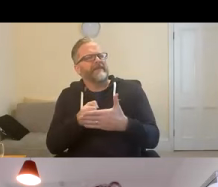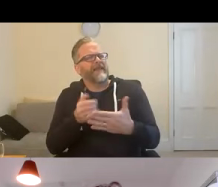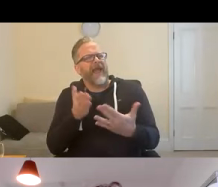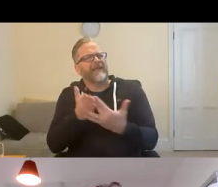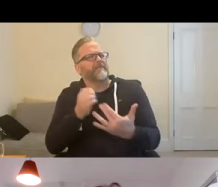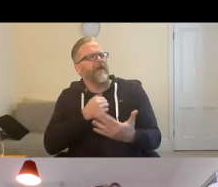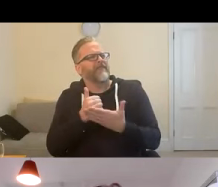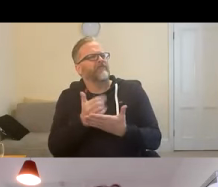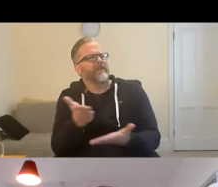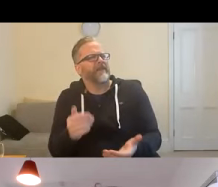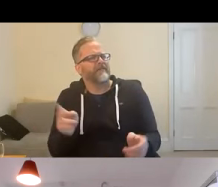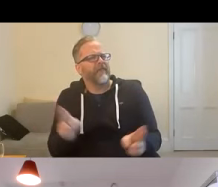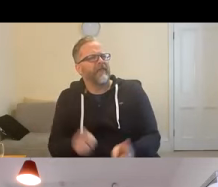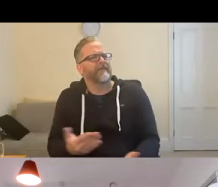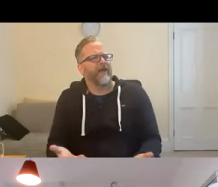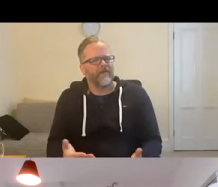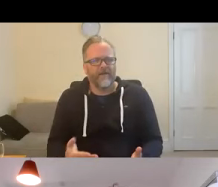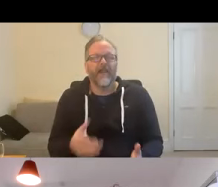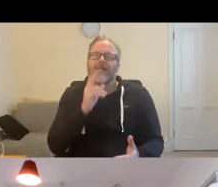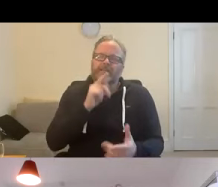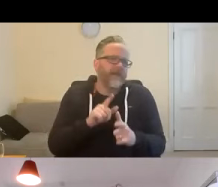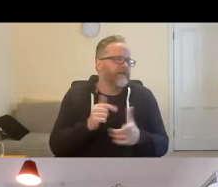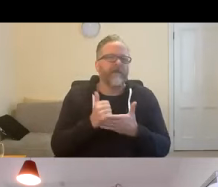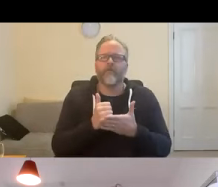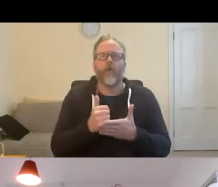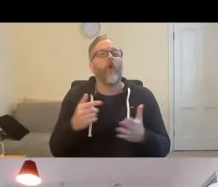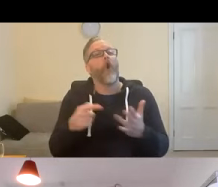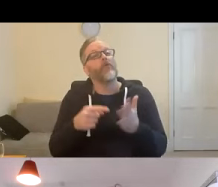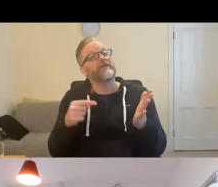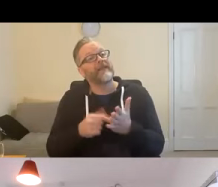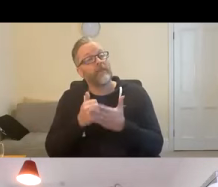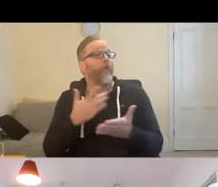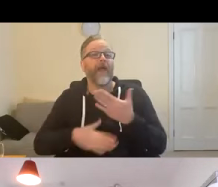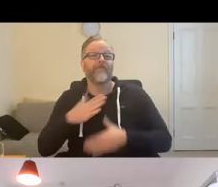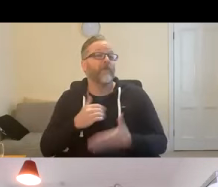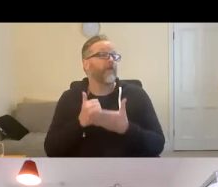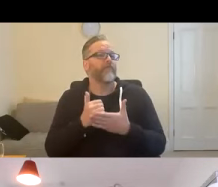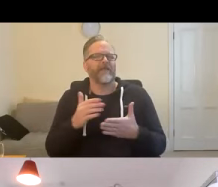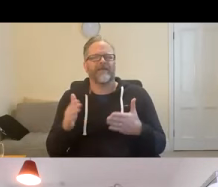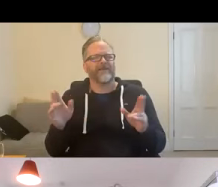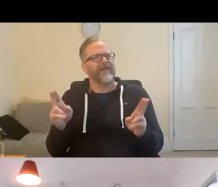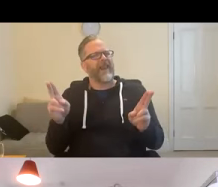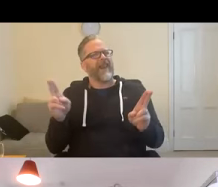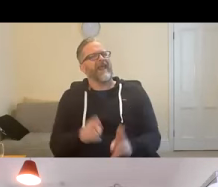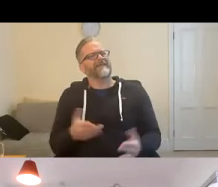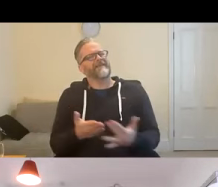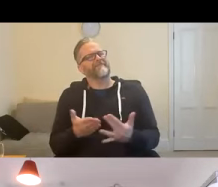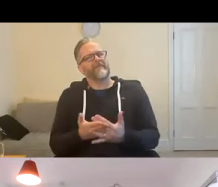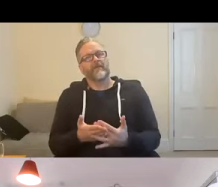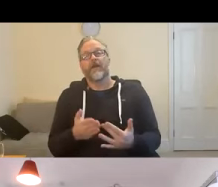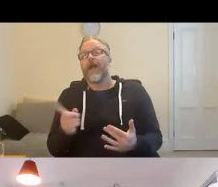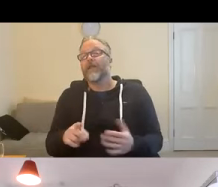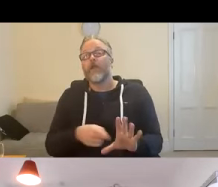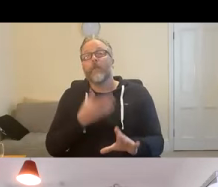therapies. So for example, speech therapy or occupational therapy or even behavioral therapy. In addition, for young people